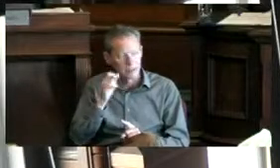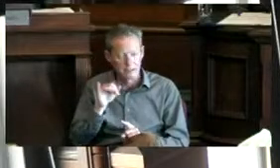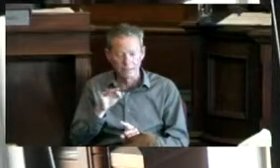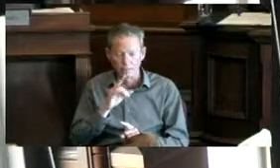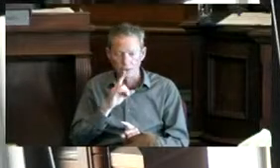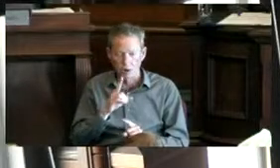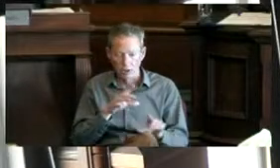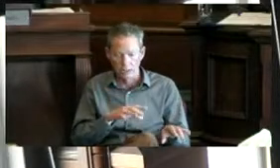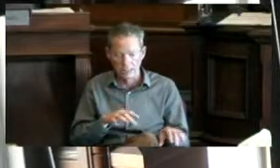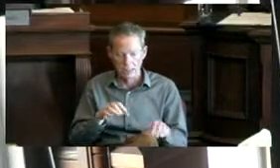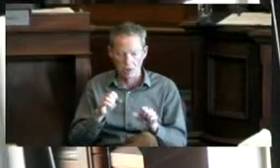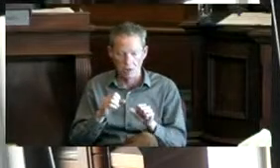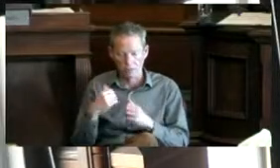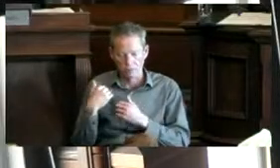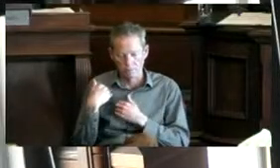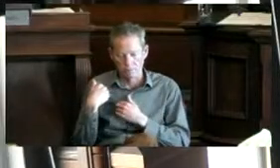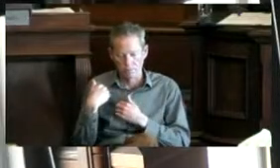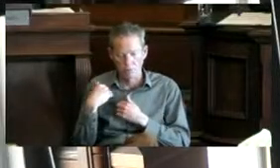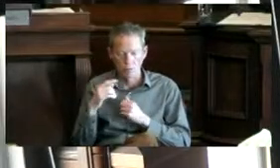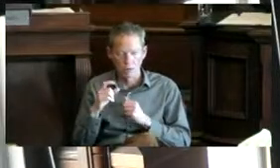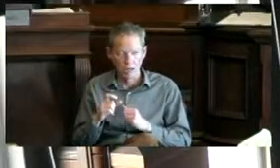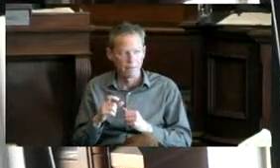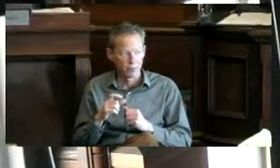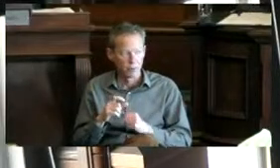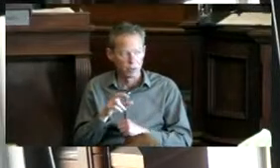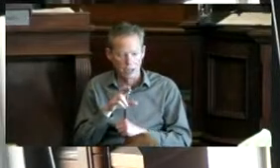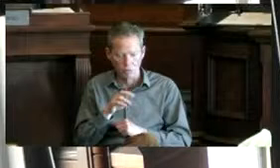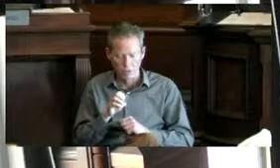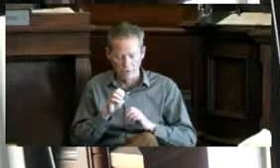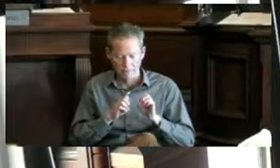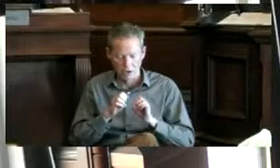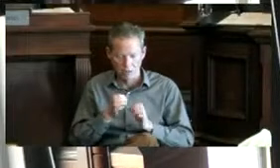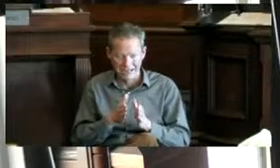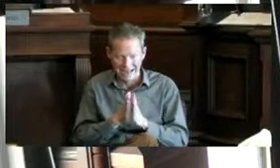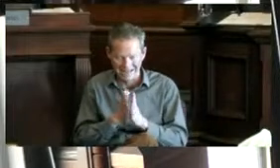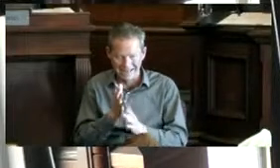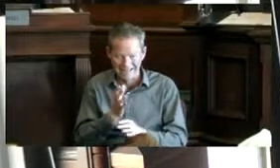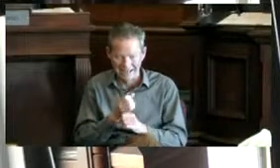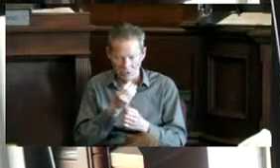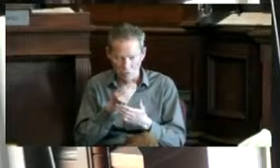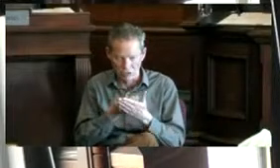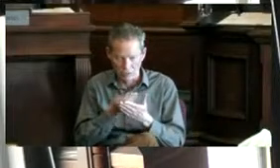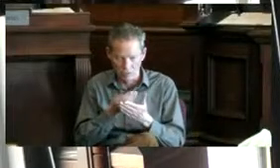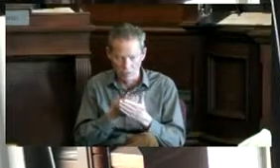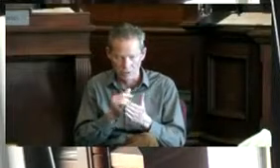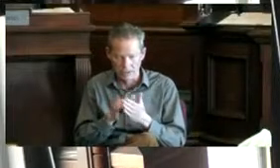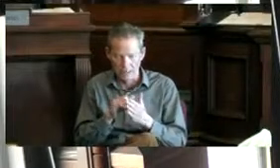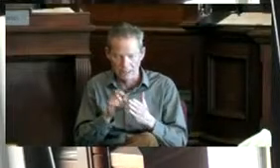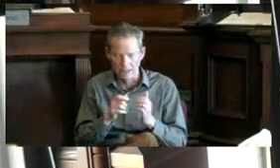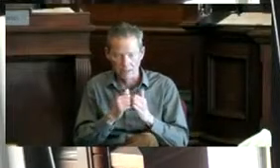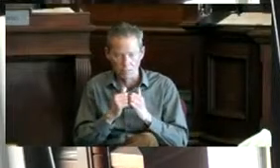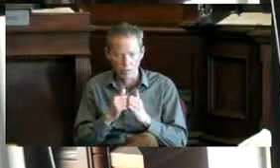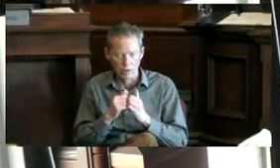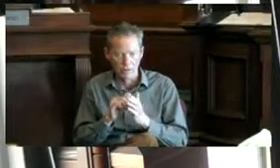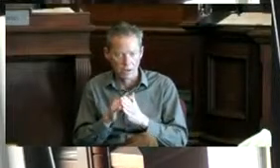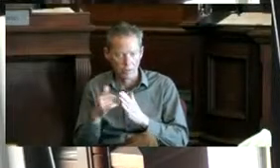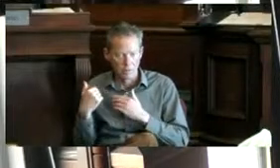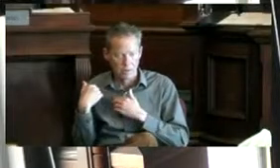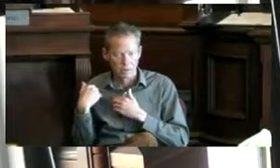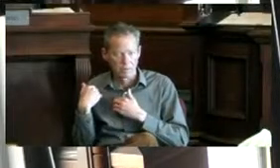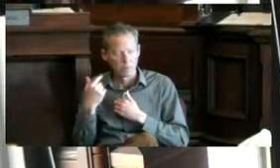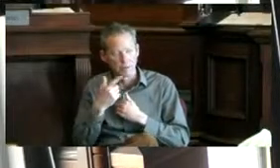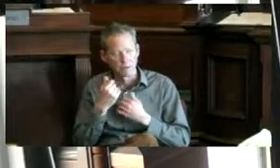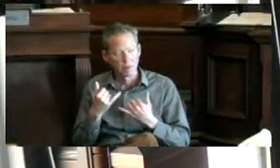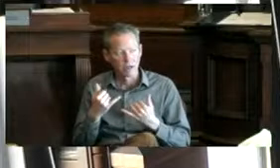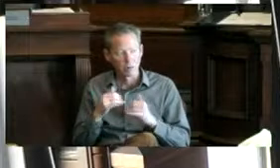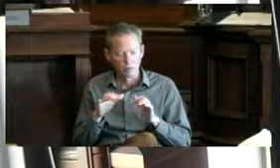going to then take on those issues, we have to reevaluate and ask and get the resources that need to come with that. Because right now we're doing